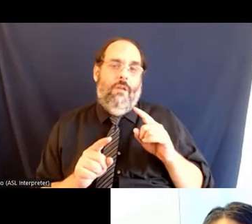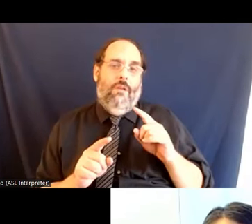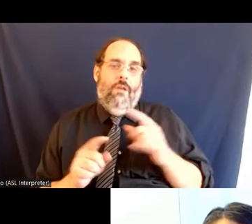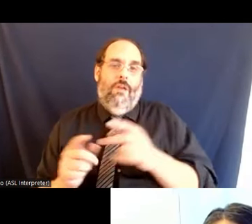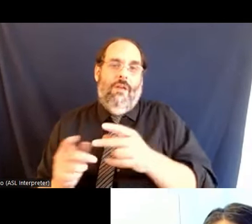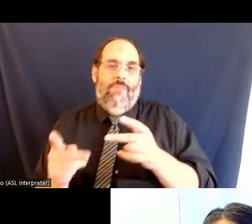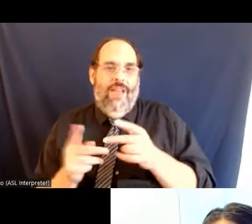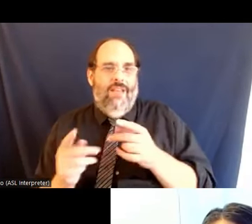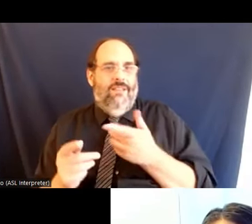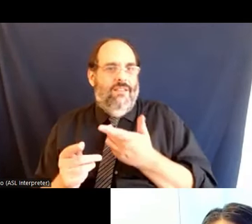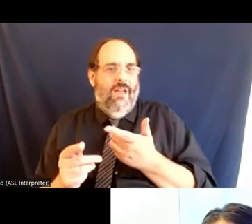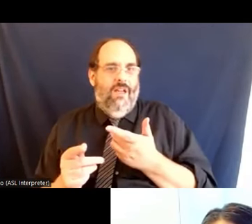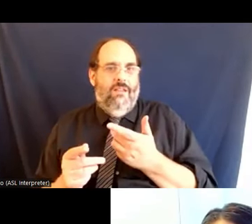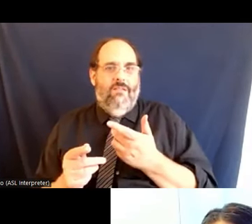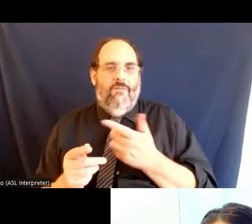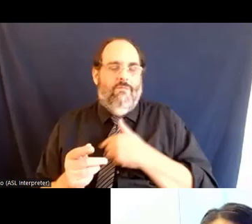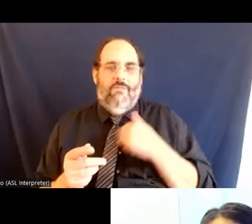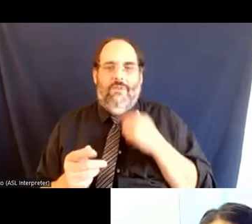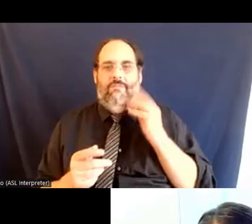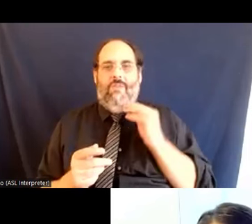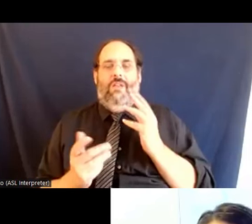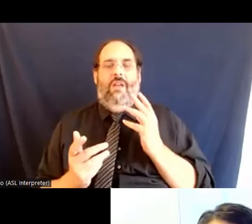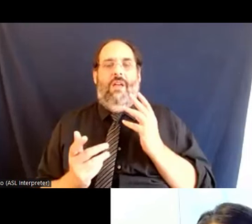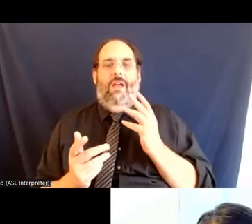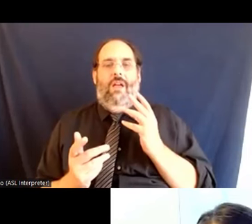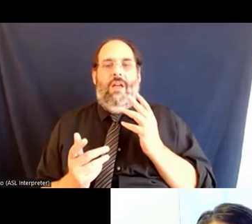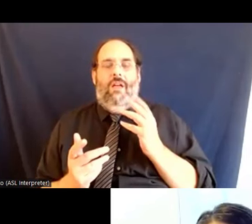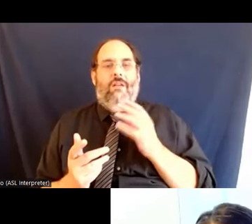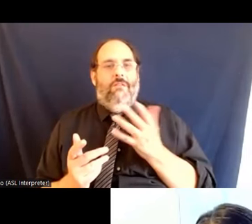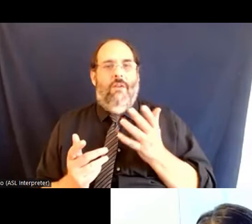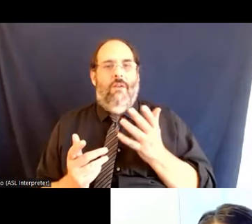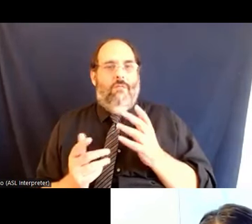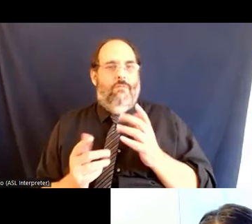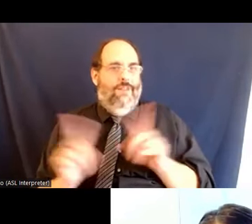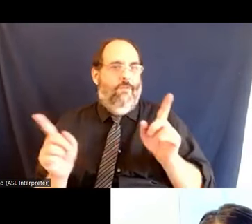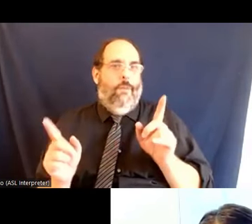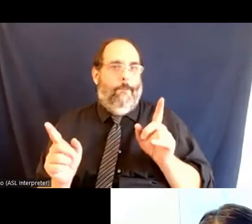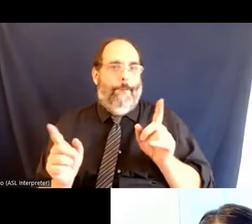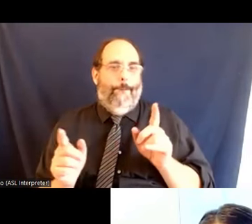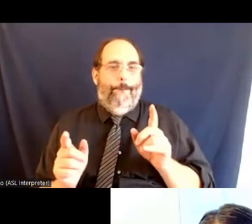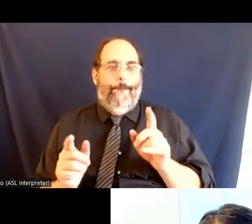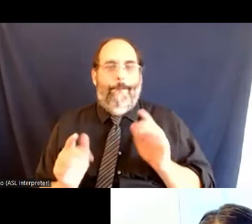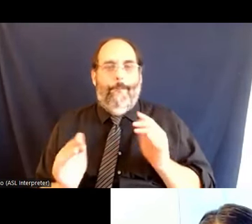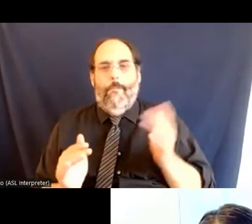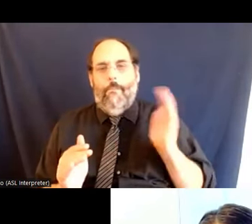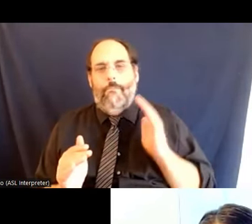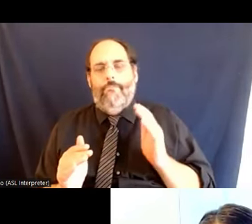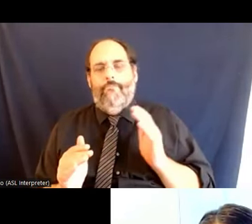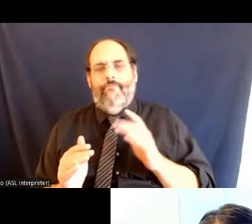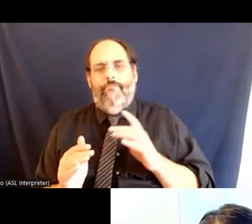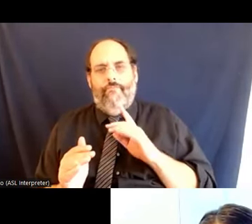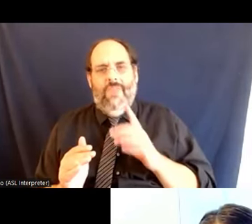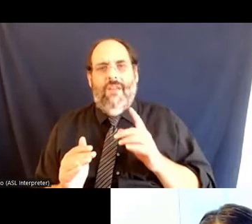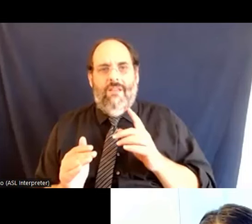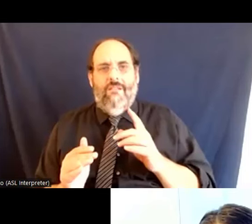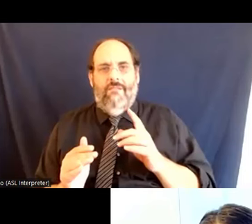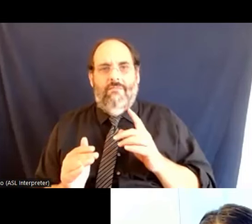it's coming at us from is so incredibly different and really, really